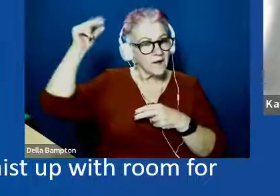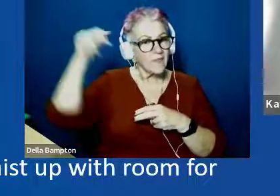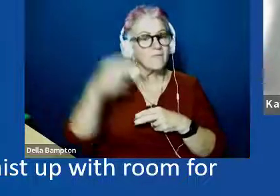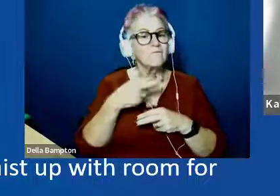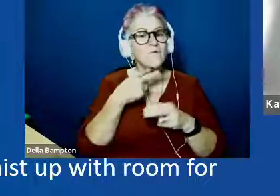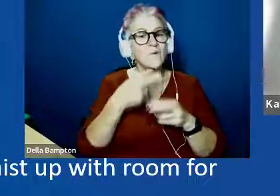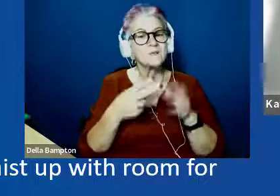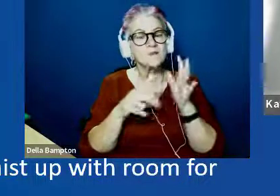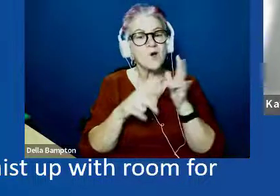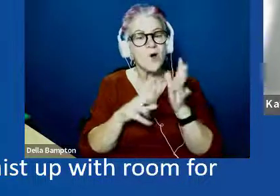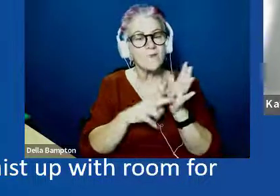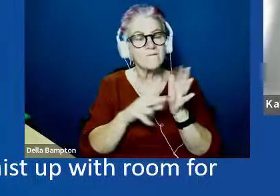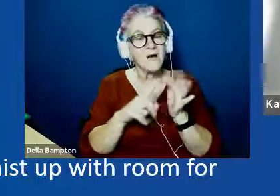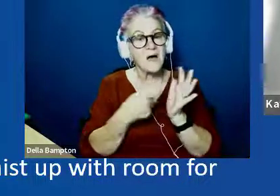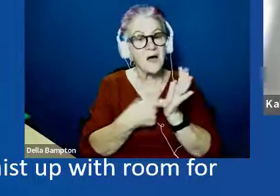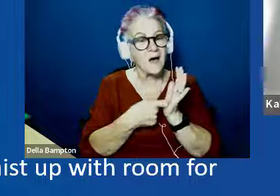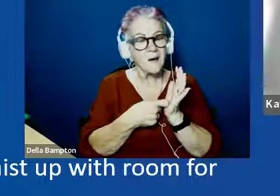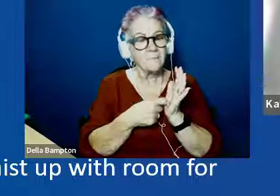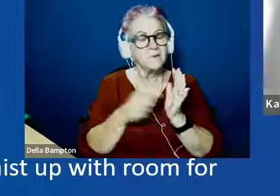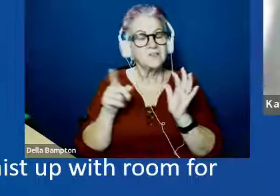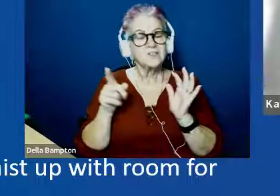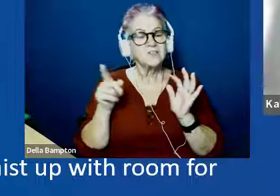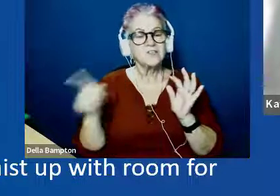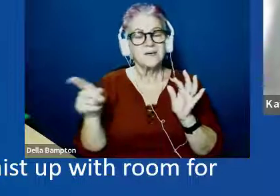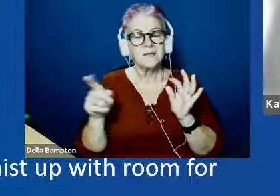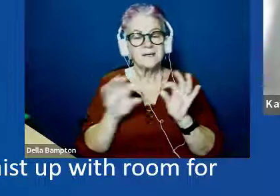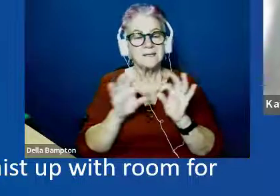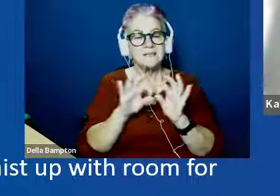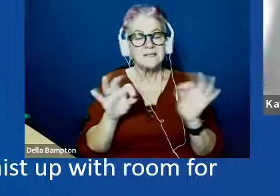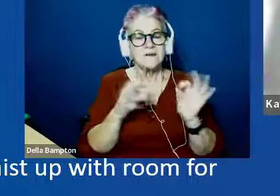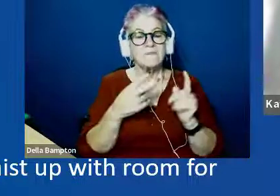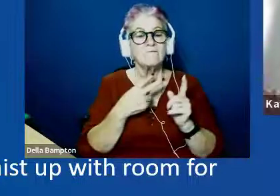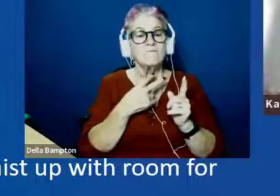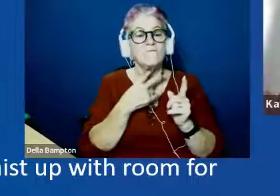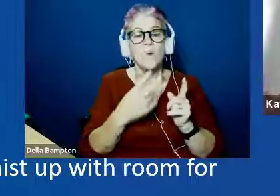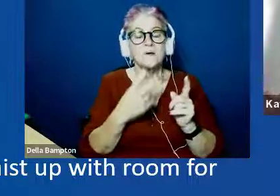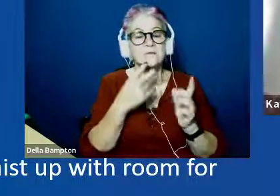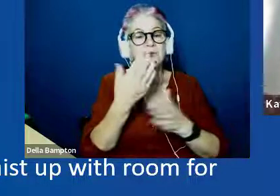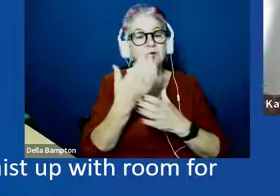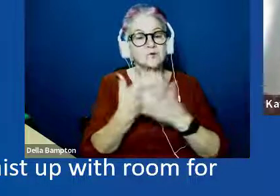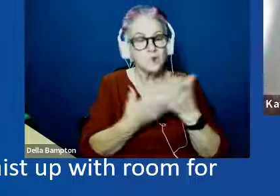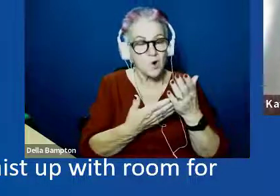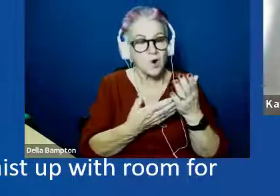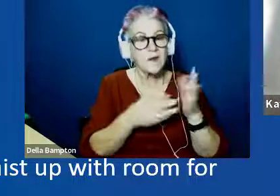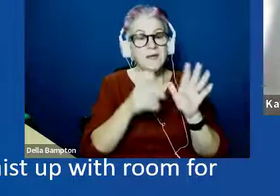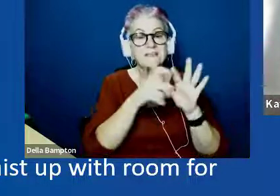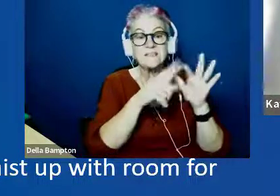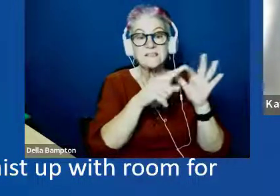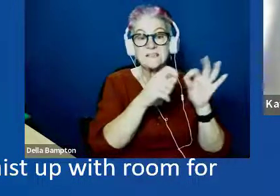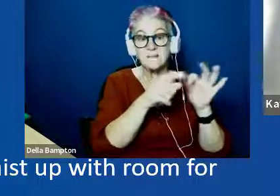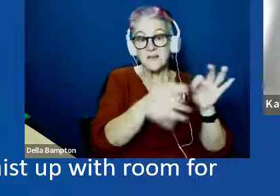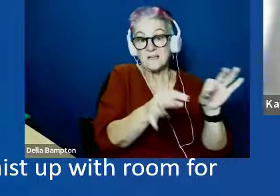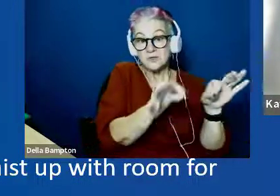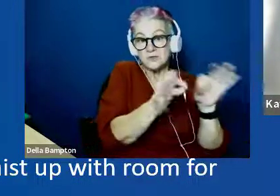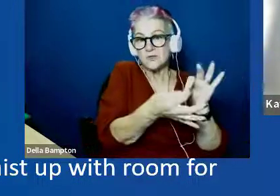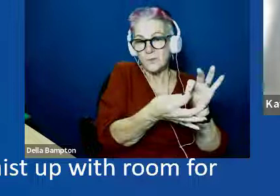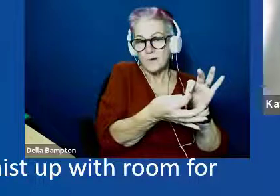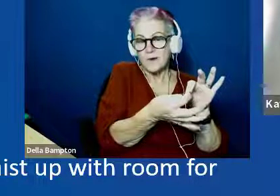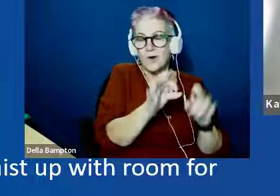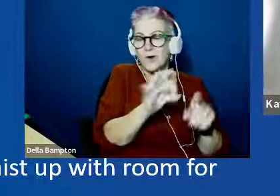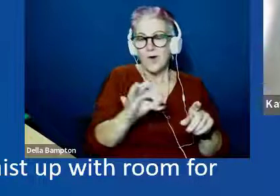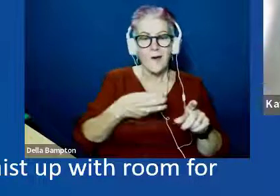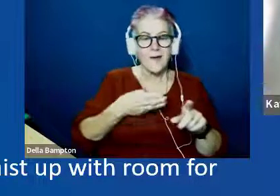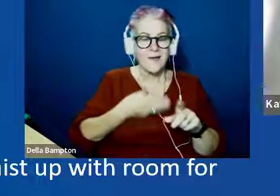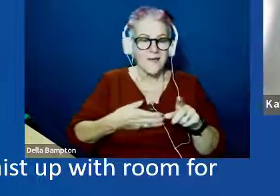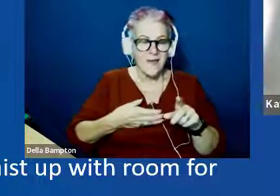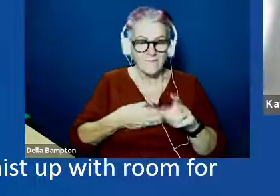she didn't voice the stories, and Deb, who was the interpreter at the time, wasn't comfortable.